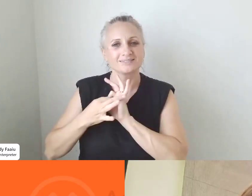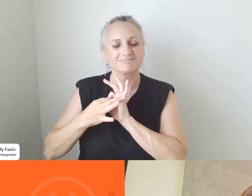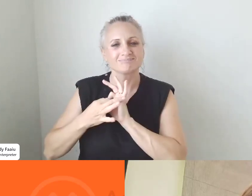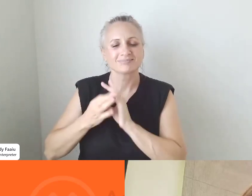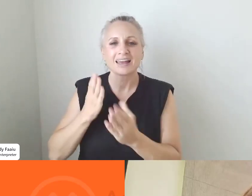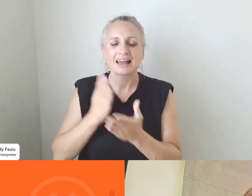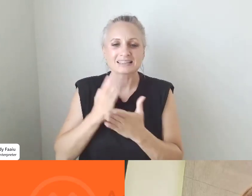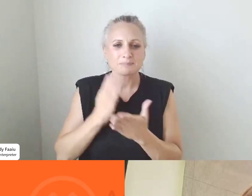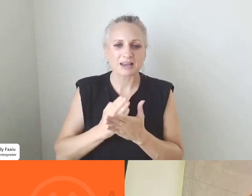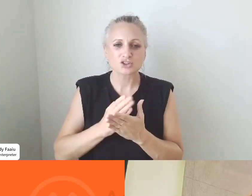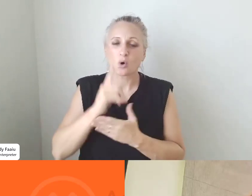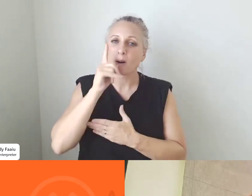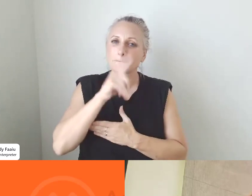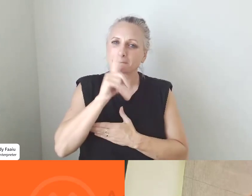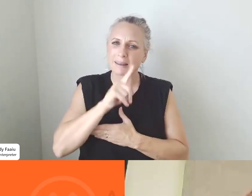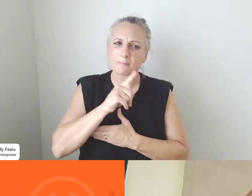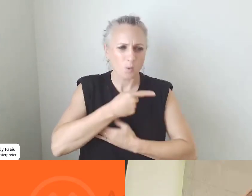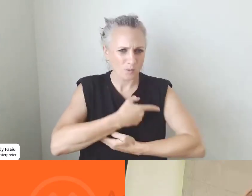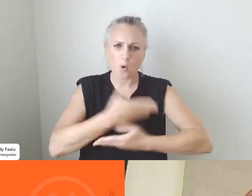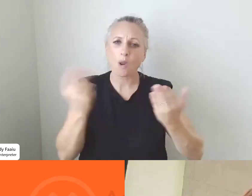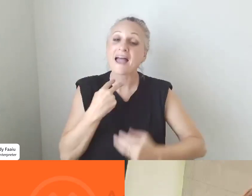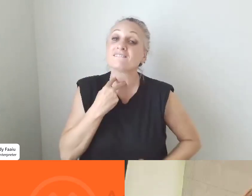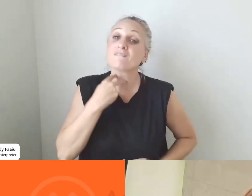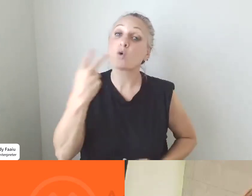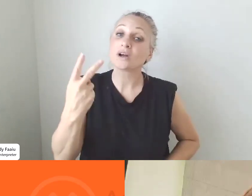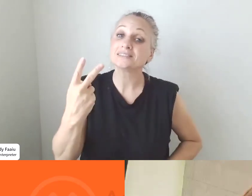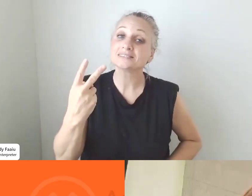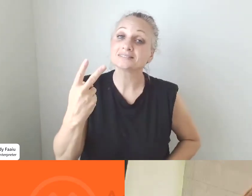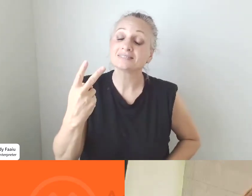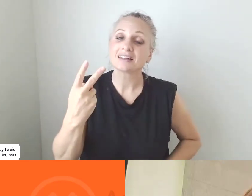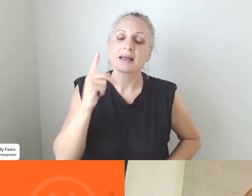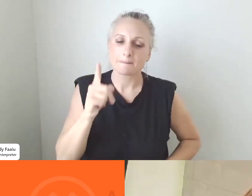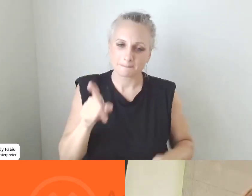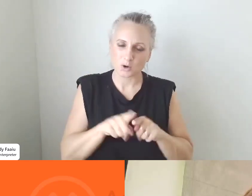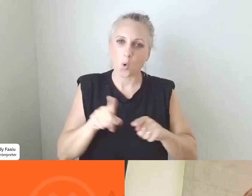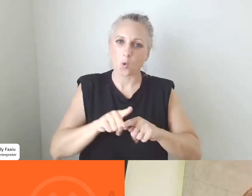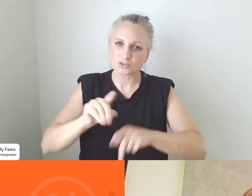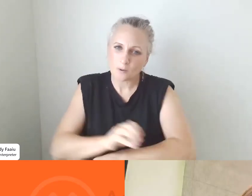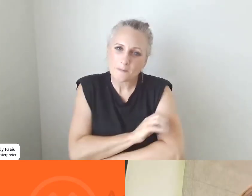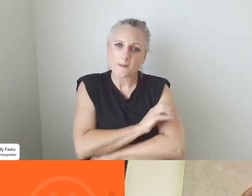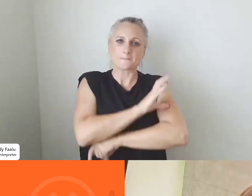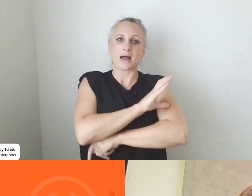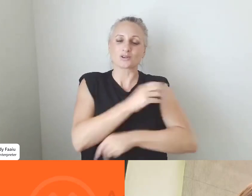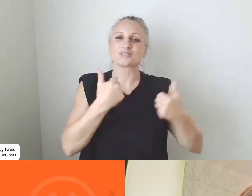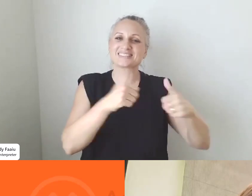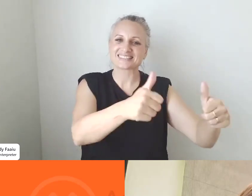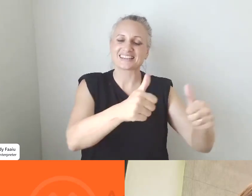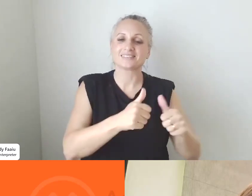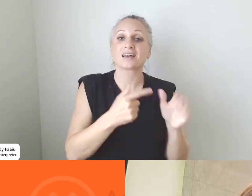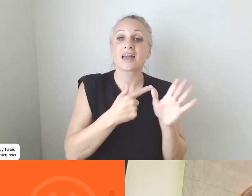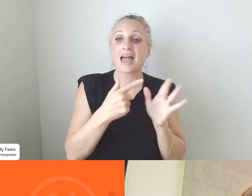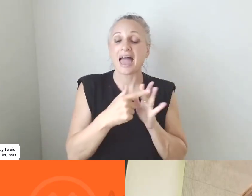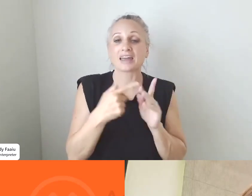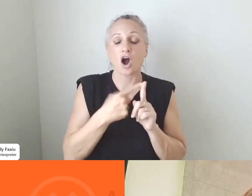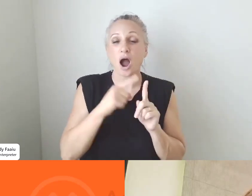just have a seat at the table, but are valued, heard, and empowered to succeed. AI and digital tools have